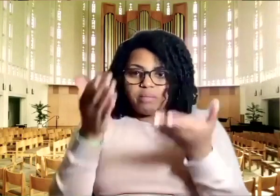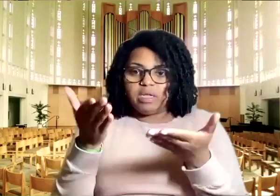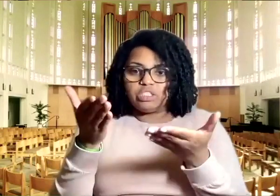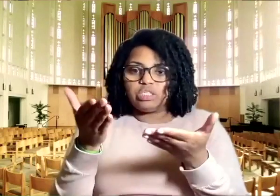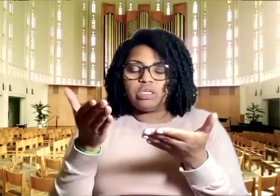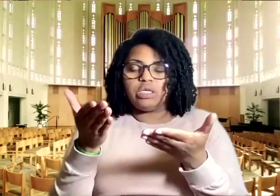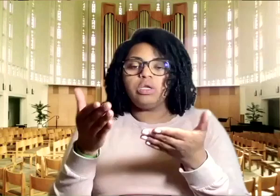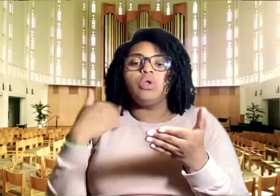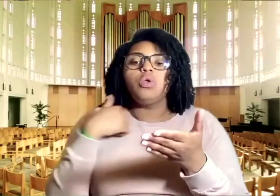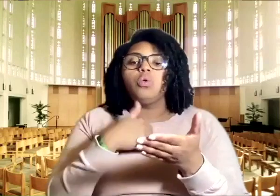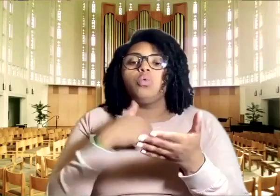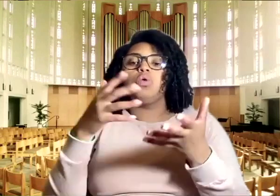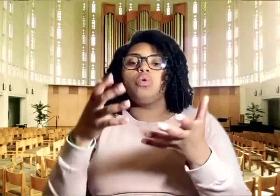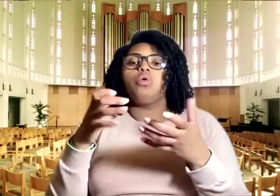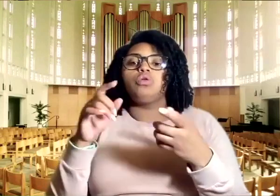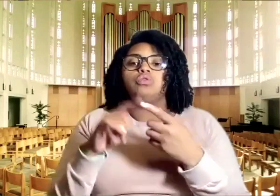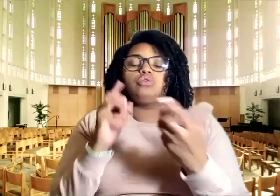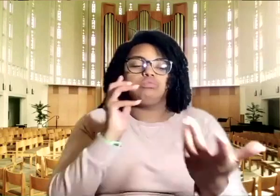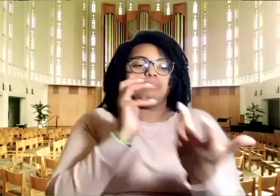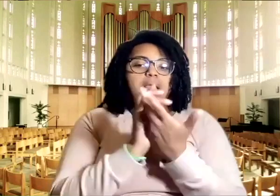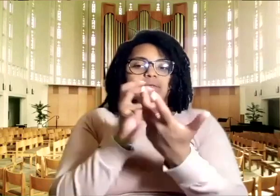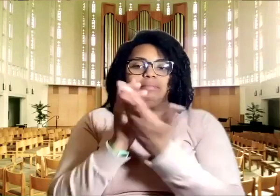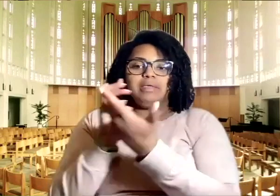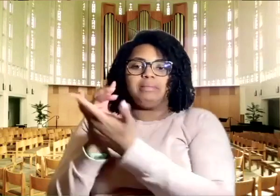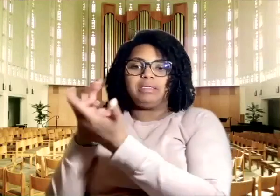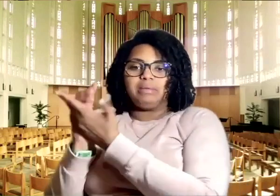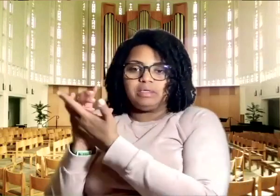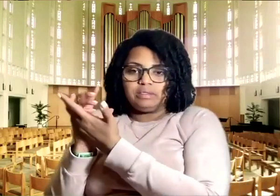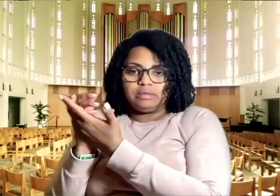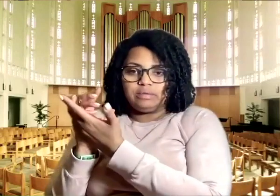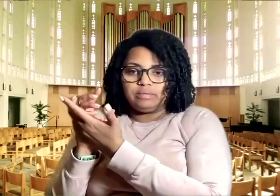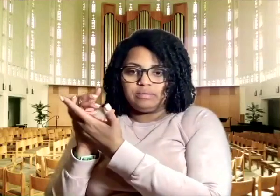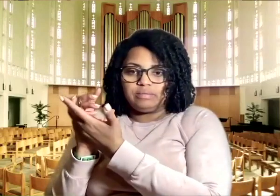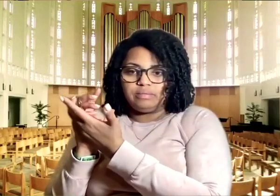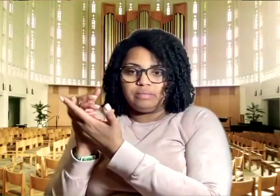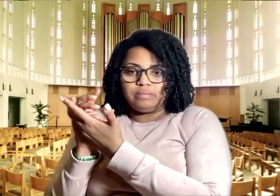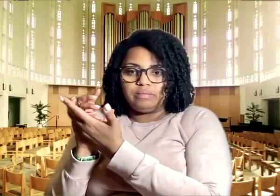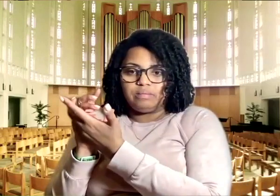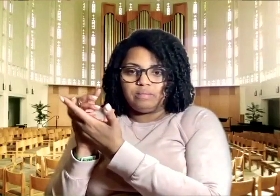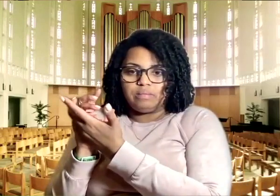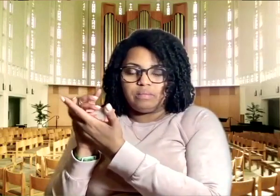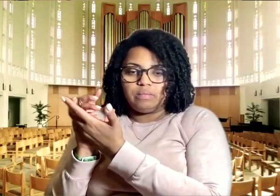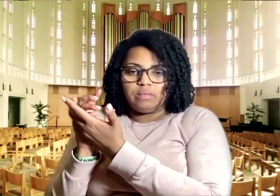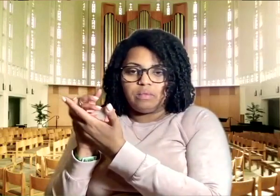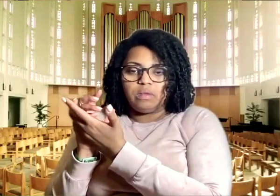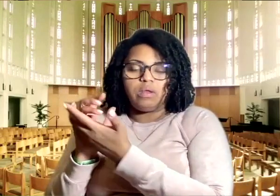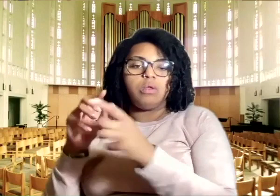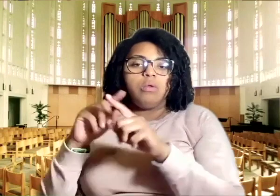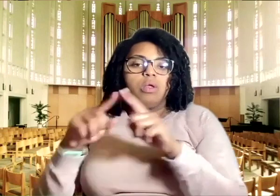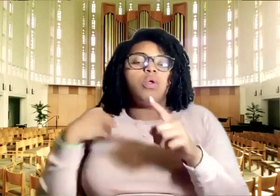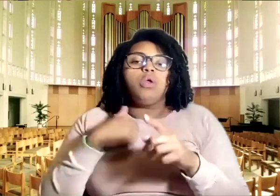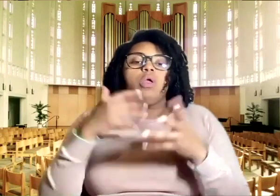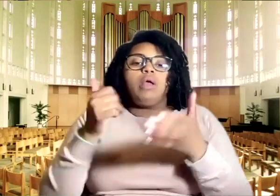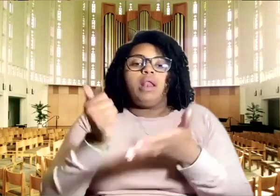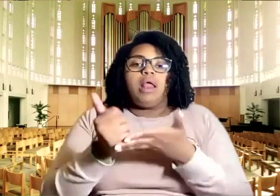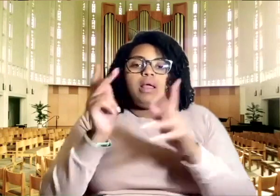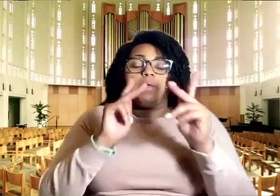essentially do some matchmaking. You know, we want to help folks who are interested in the same things find each